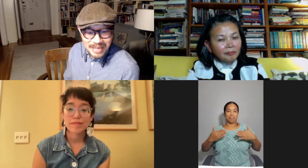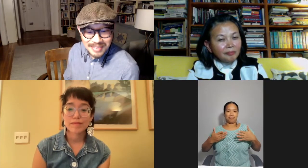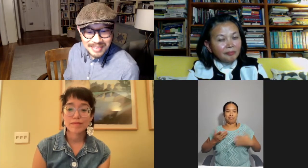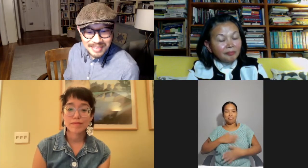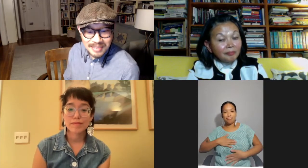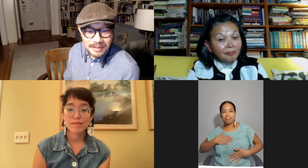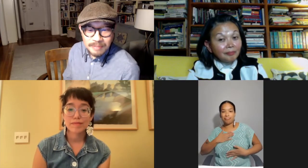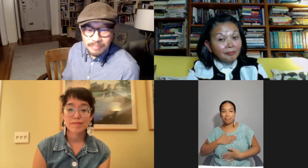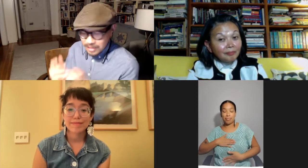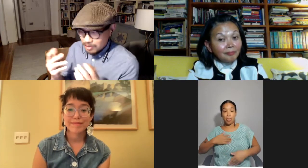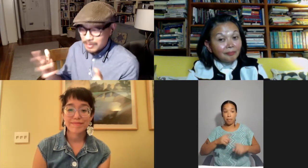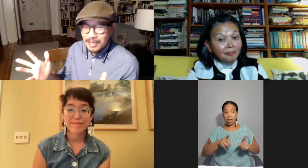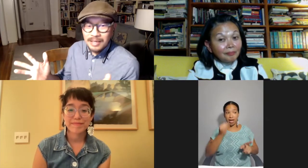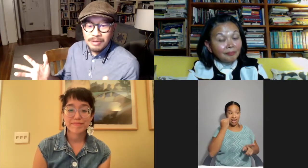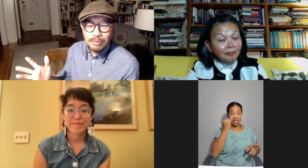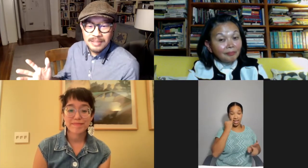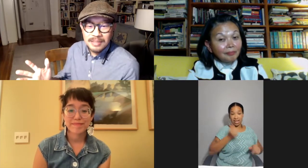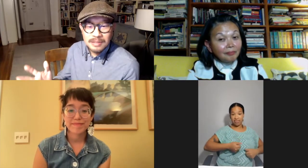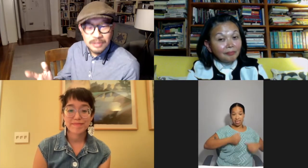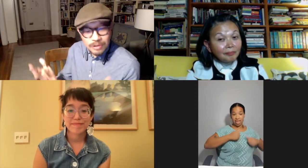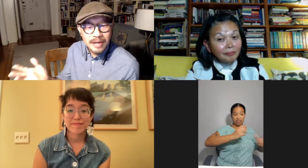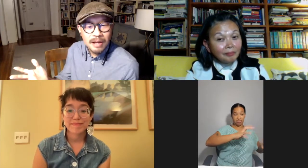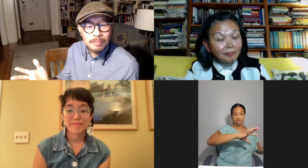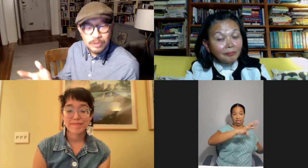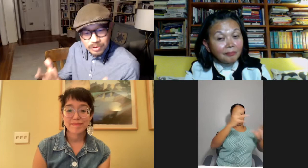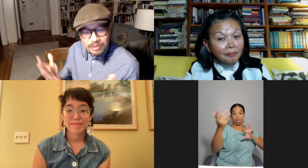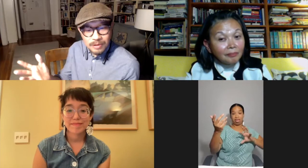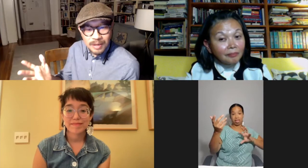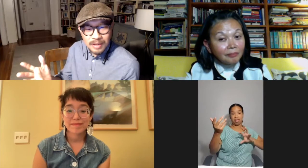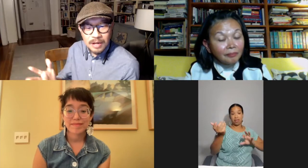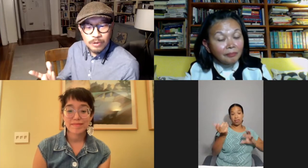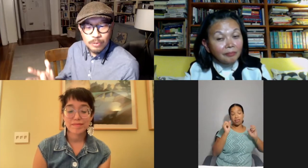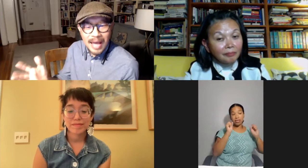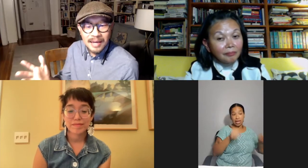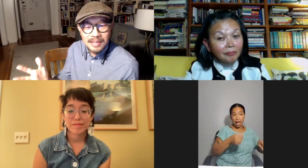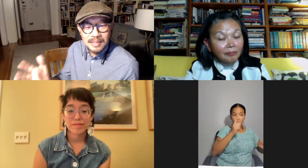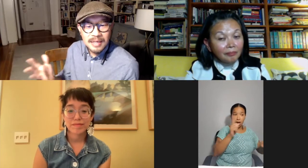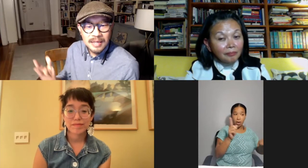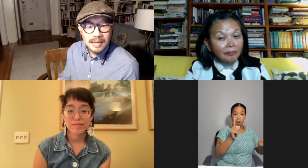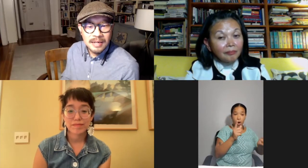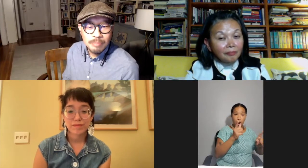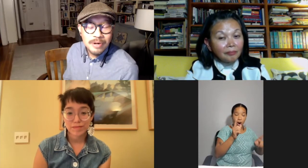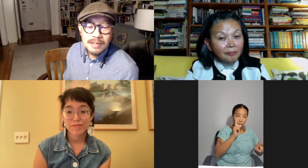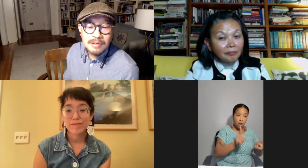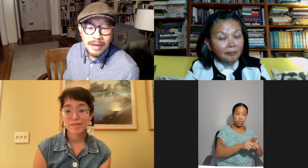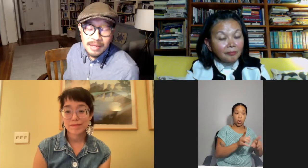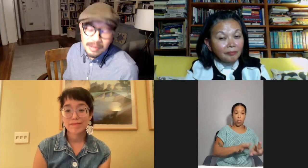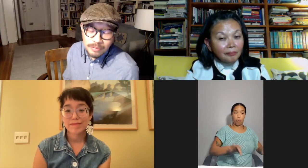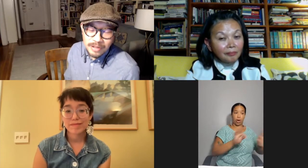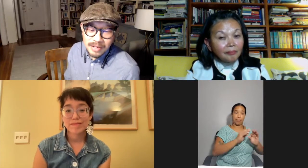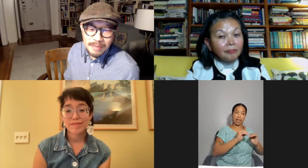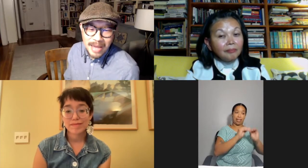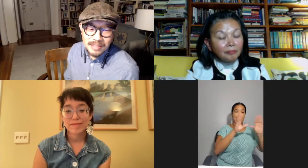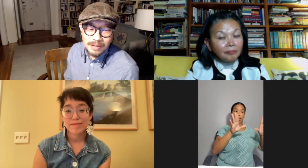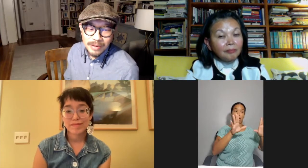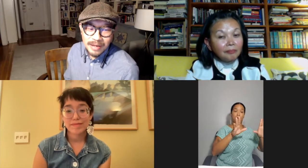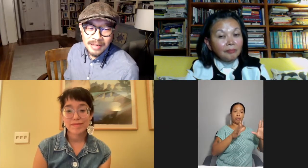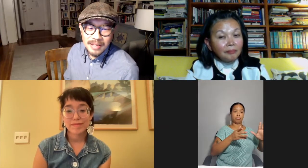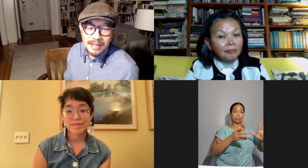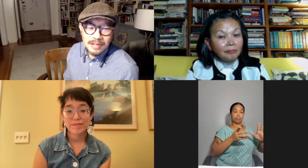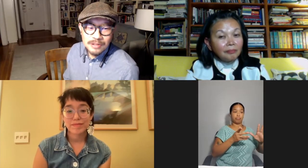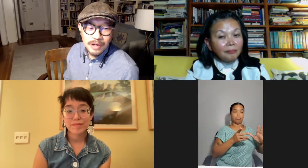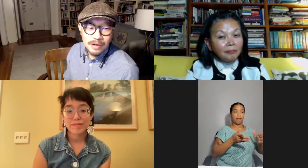going to pieces, then you can be clear and present so you can help, or so that you can react in a productive way and hopefully in a compassionate